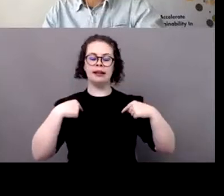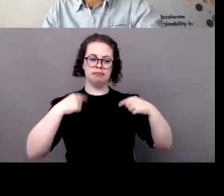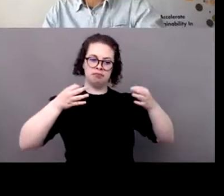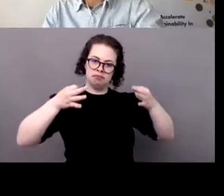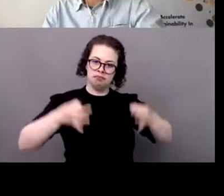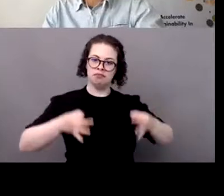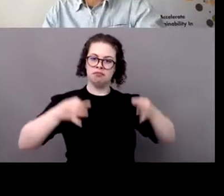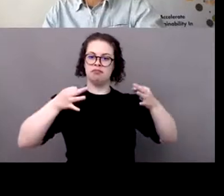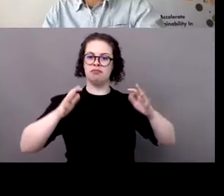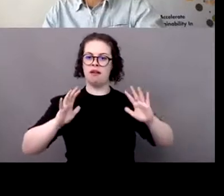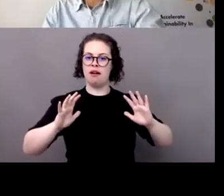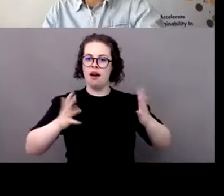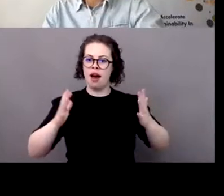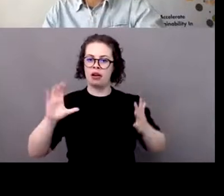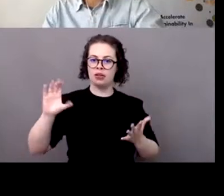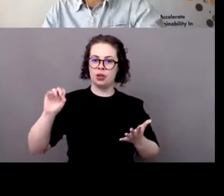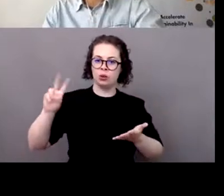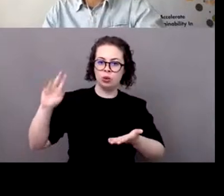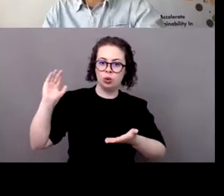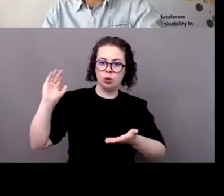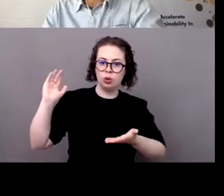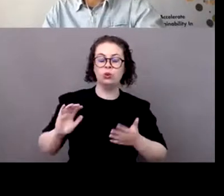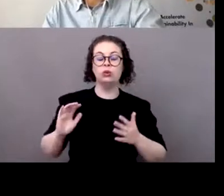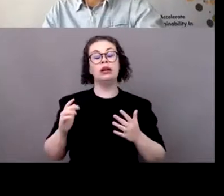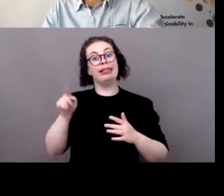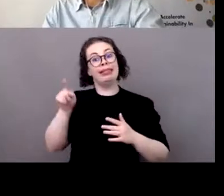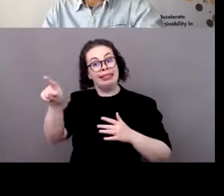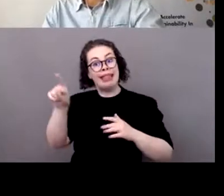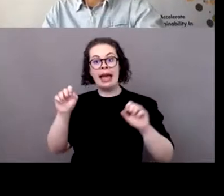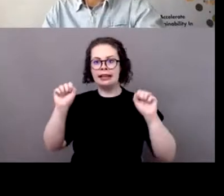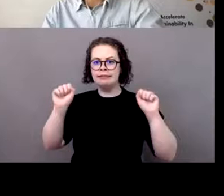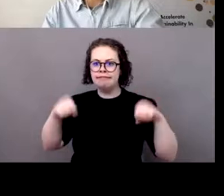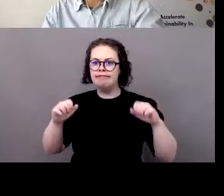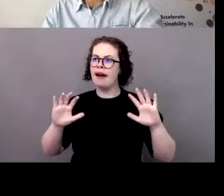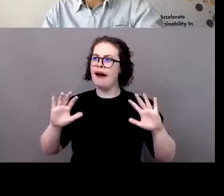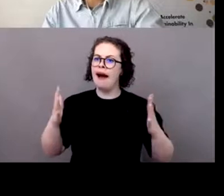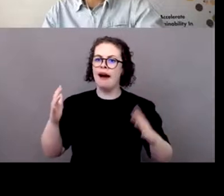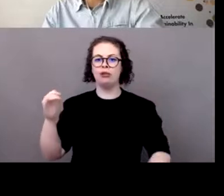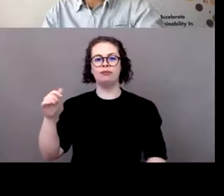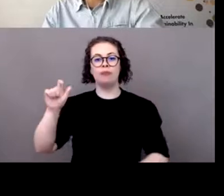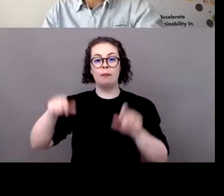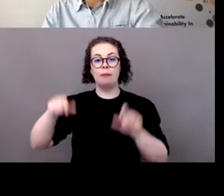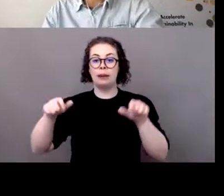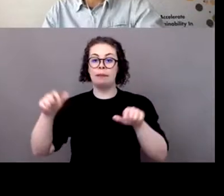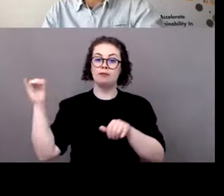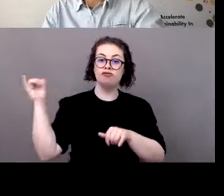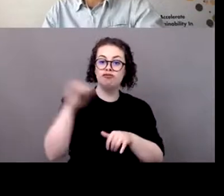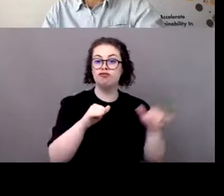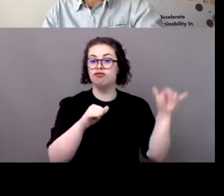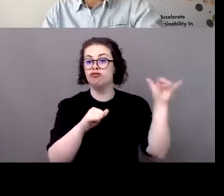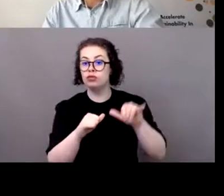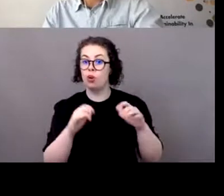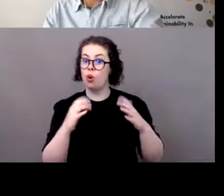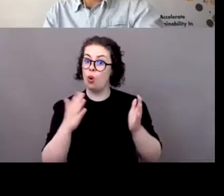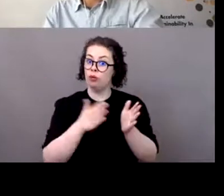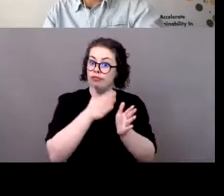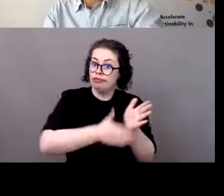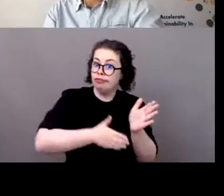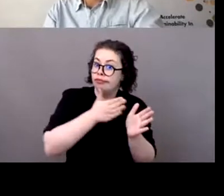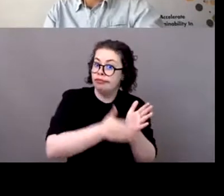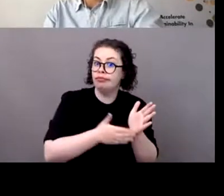athletes travel, or how fans travel, how volunteers travel. They can influence those